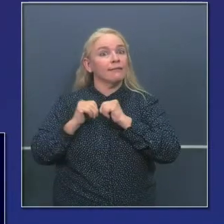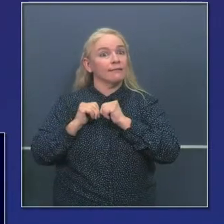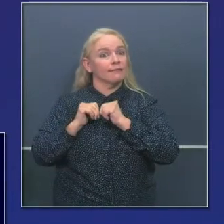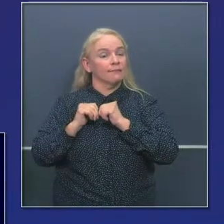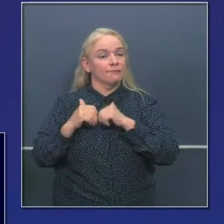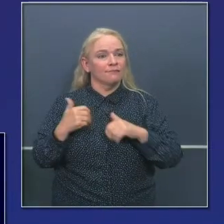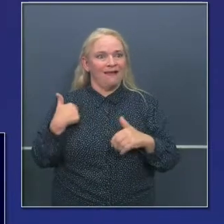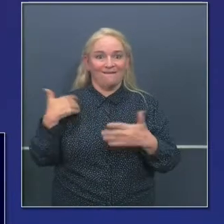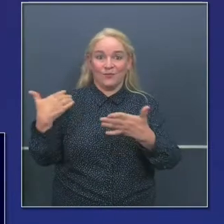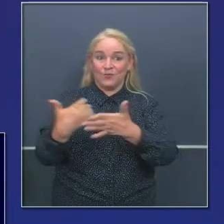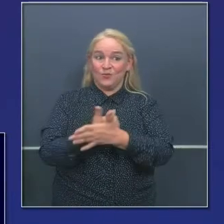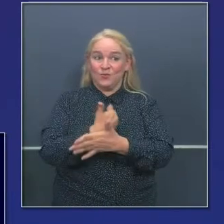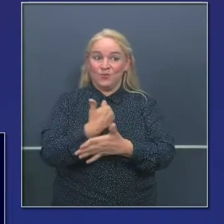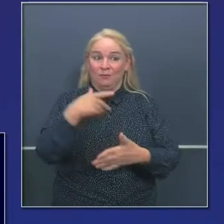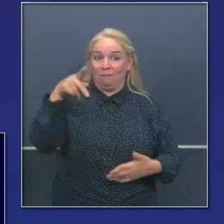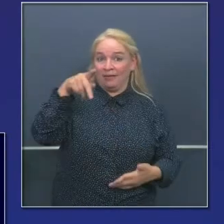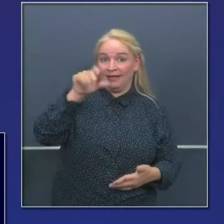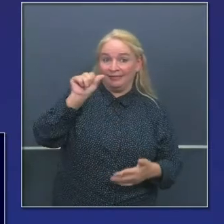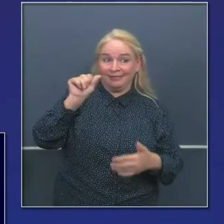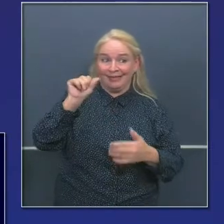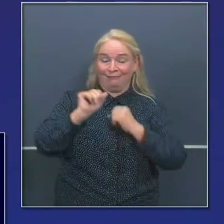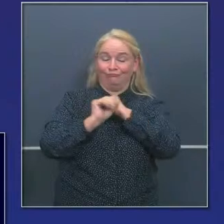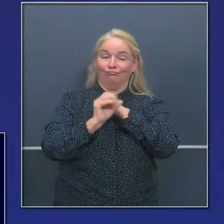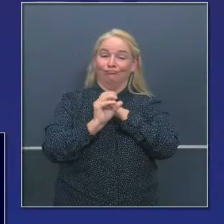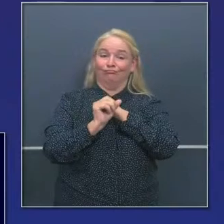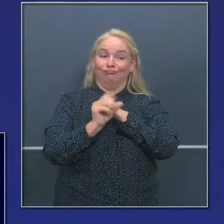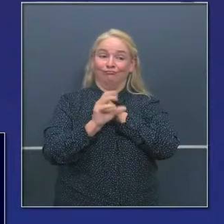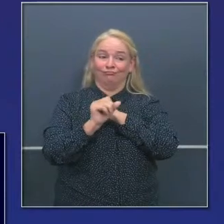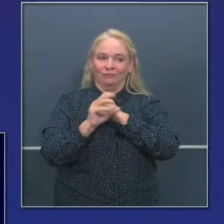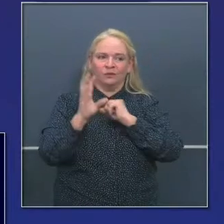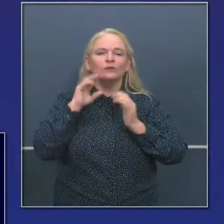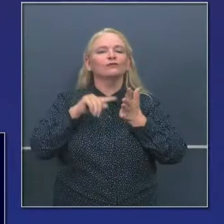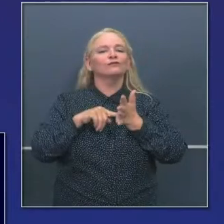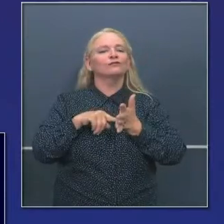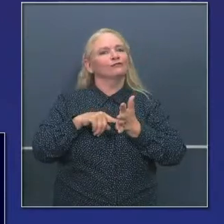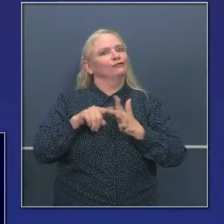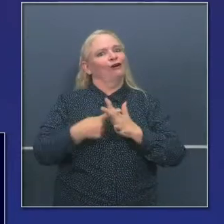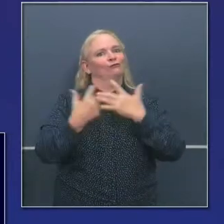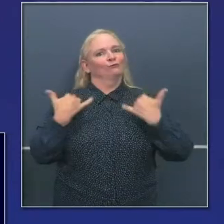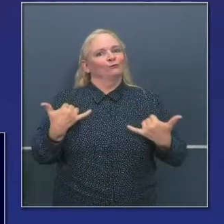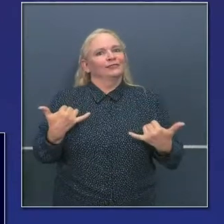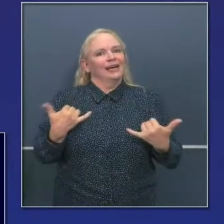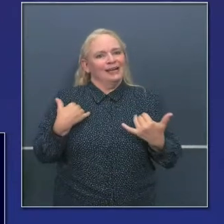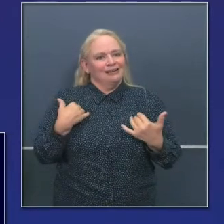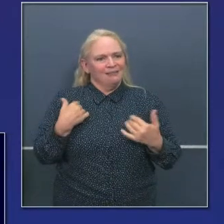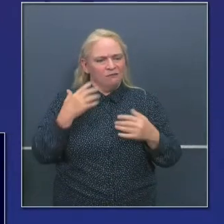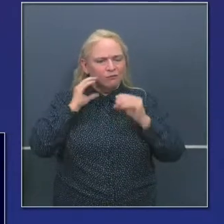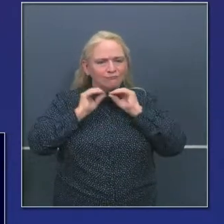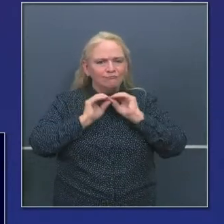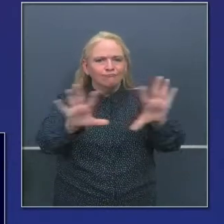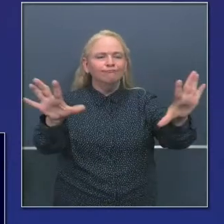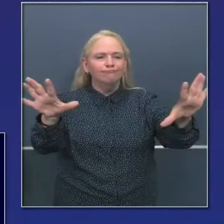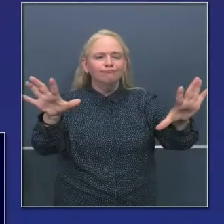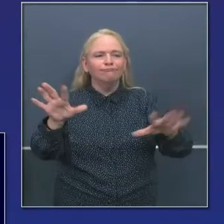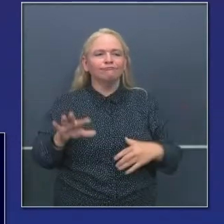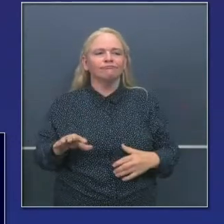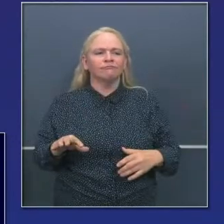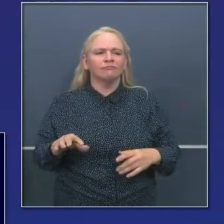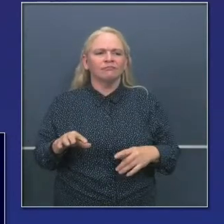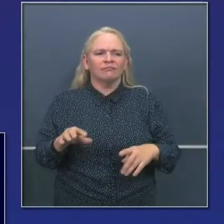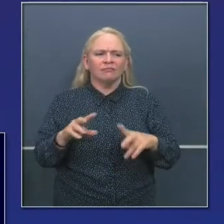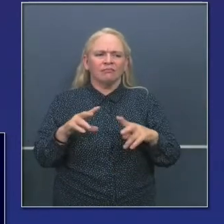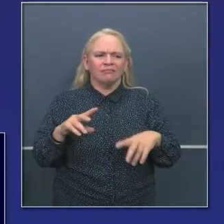major public awareness campaign, announcing it formally today, launching it formally today, that is much more